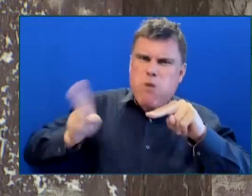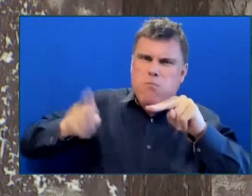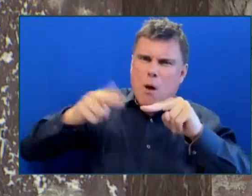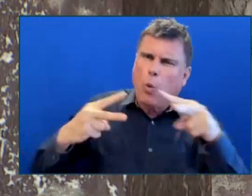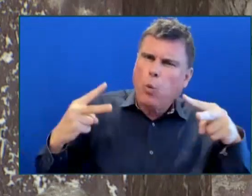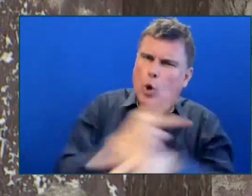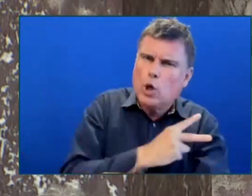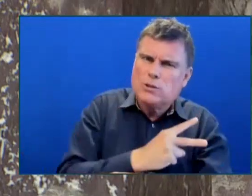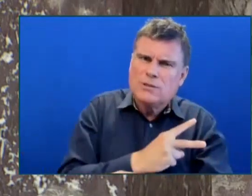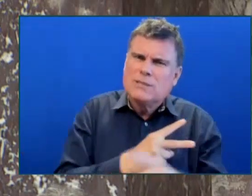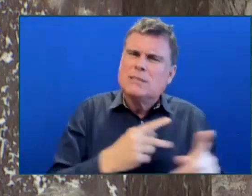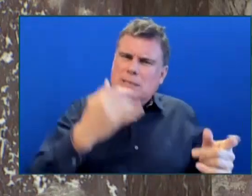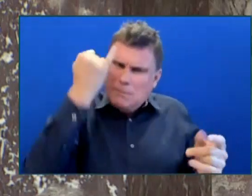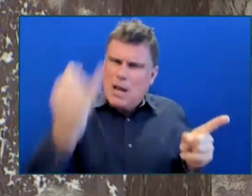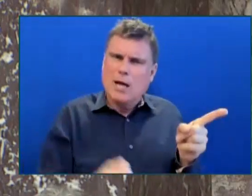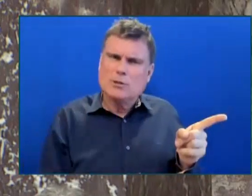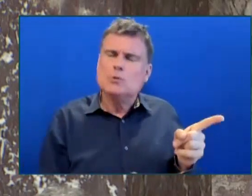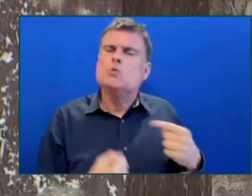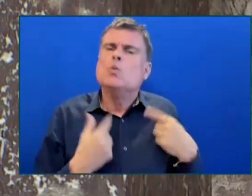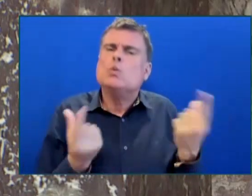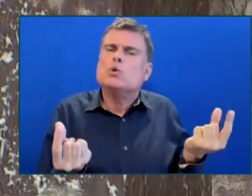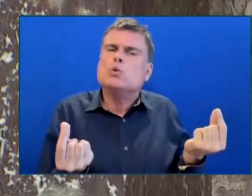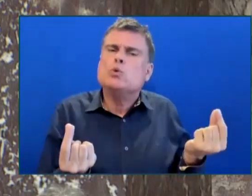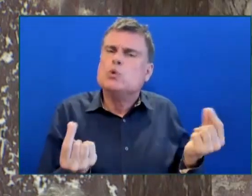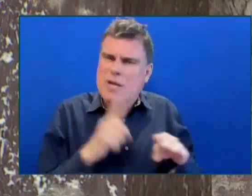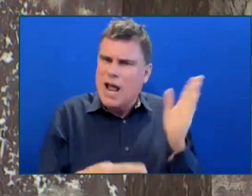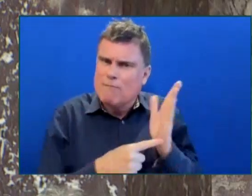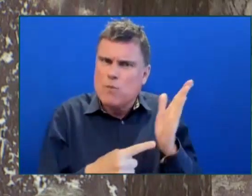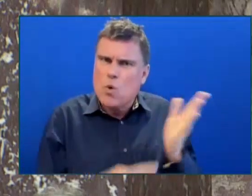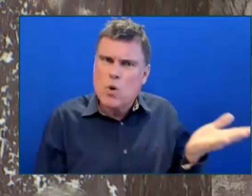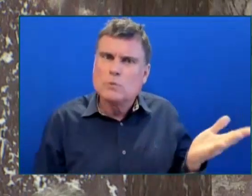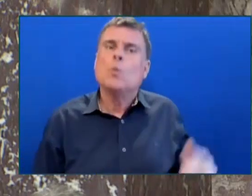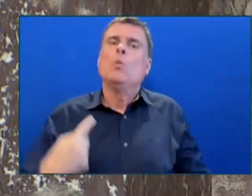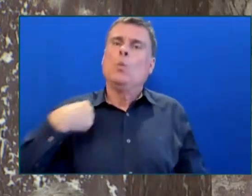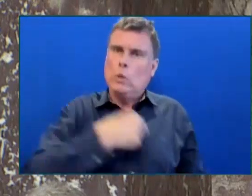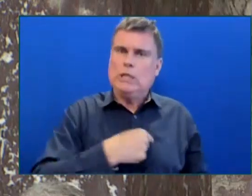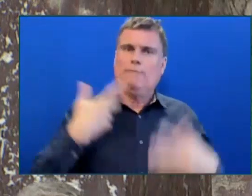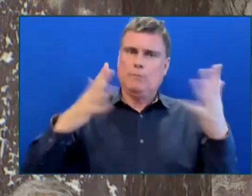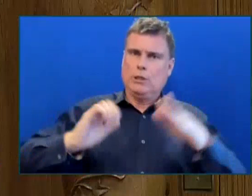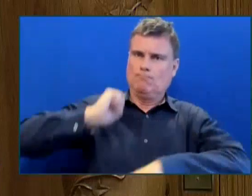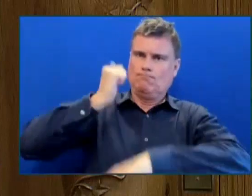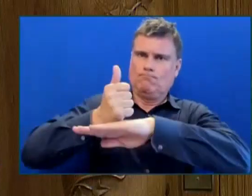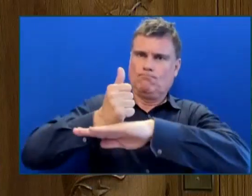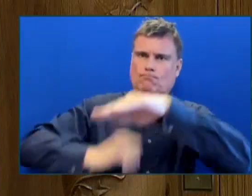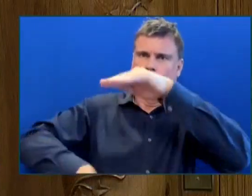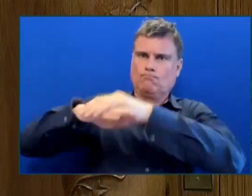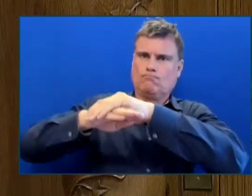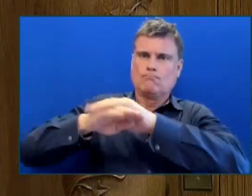Speaker. We have a lot more work to do. We're going to continue to do that work, Honourable Speaker.